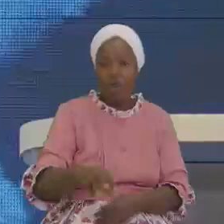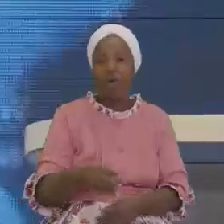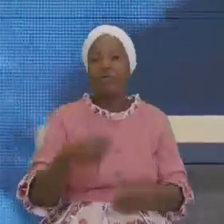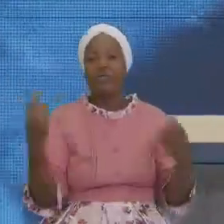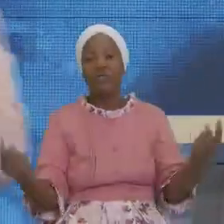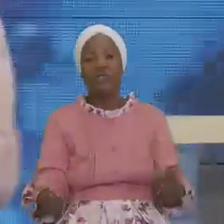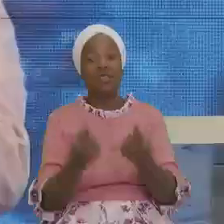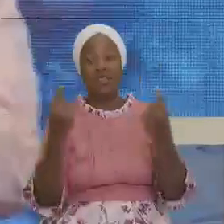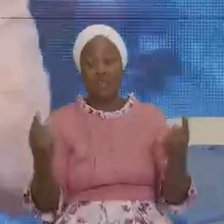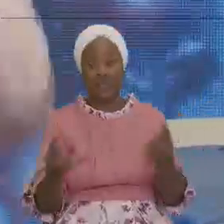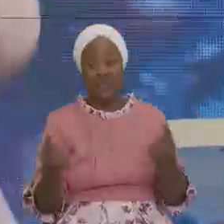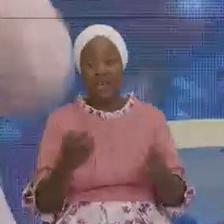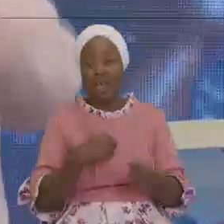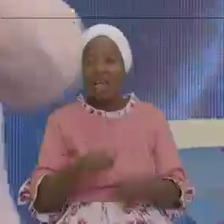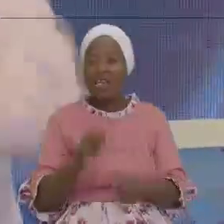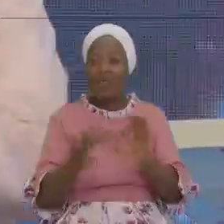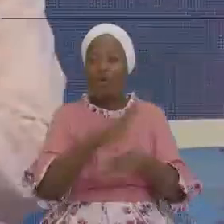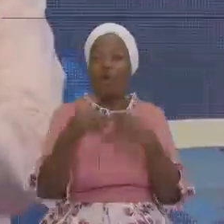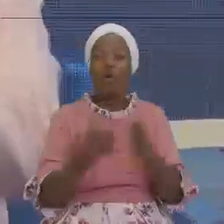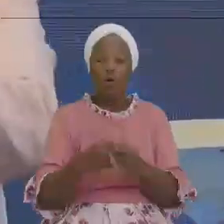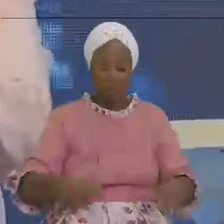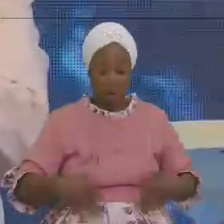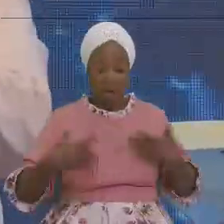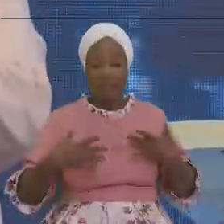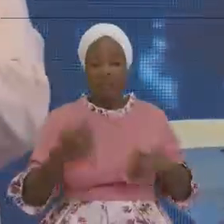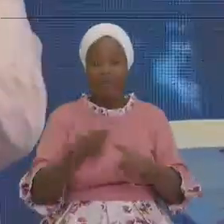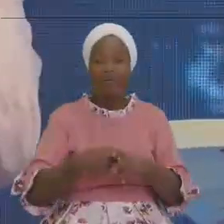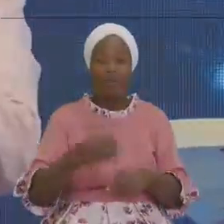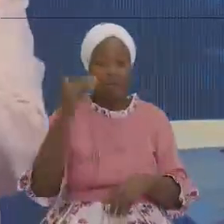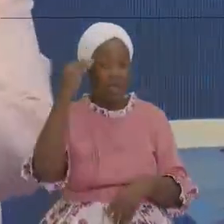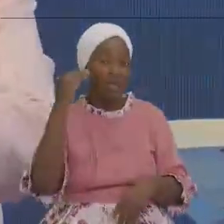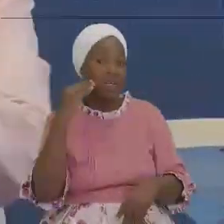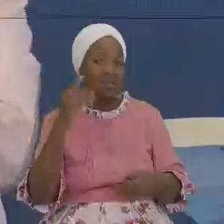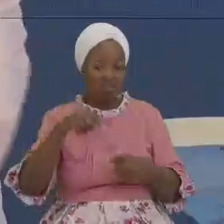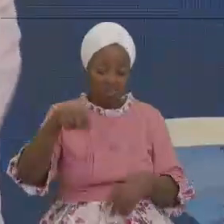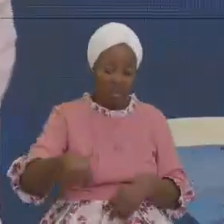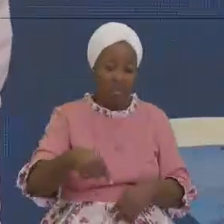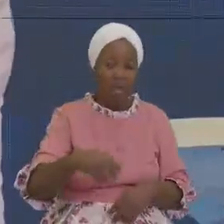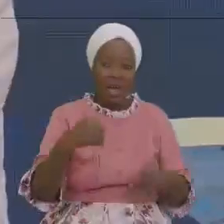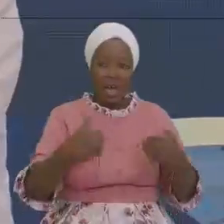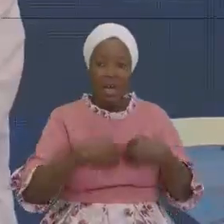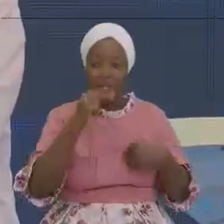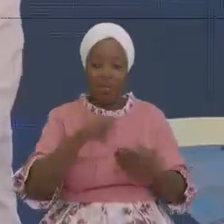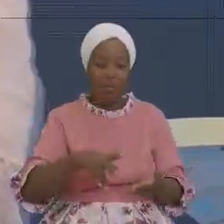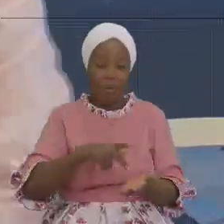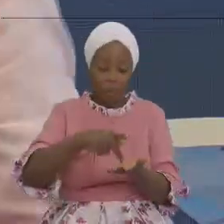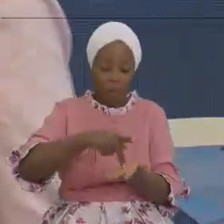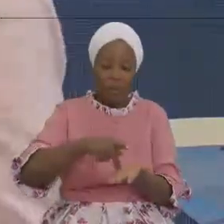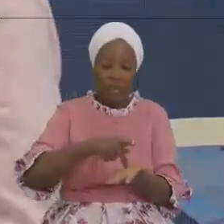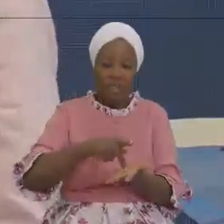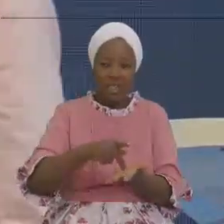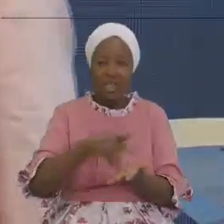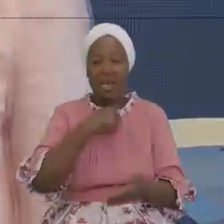if all your life from head to toe had been poisoned and polluted by